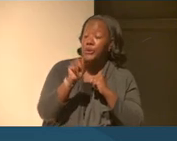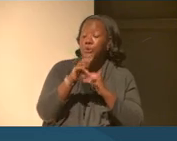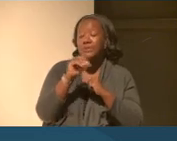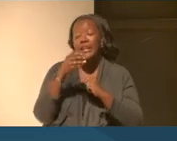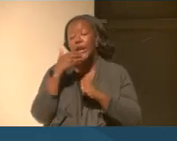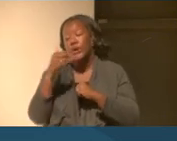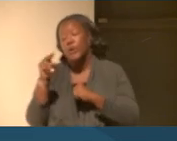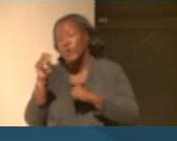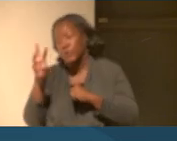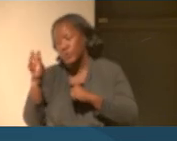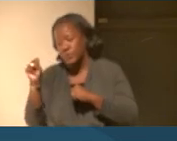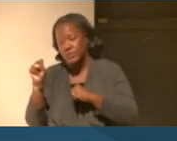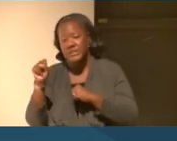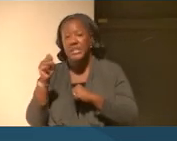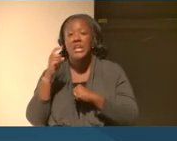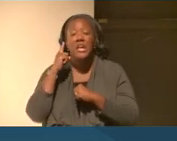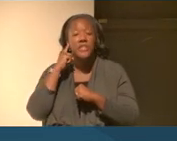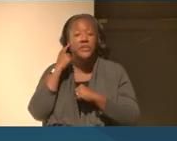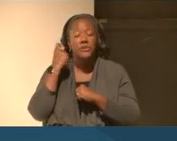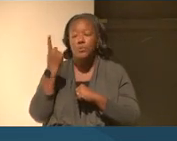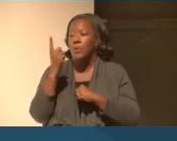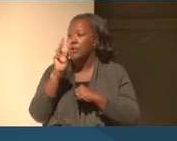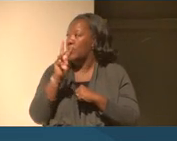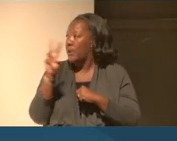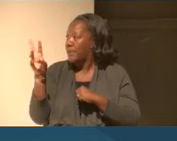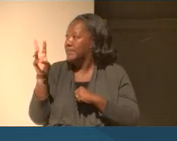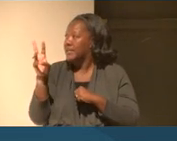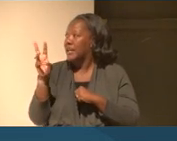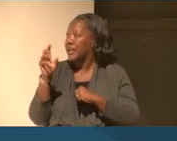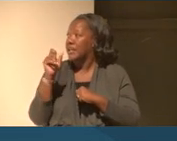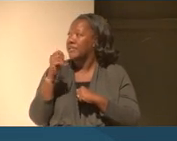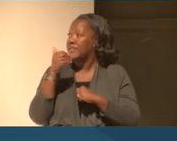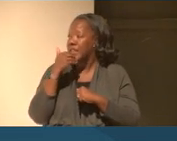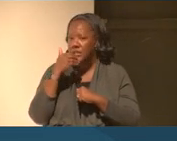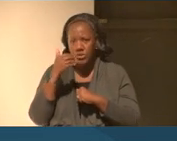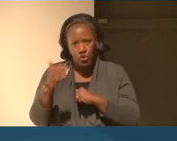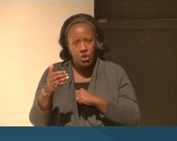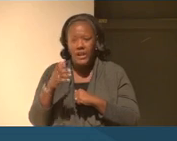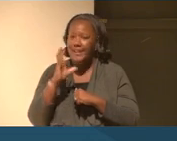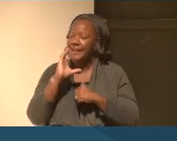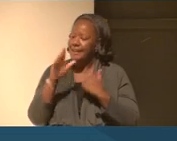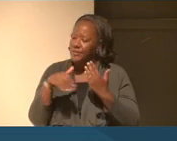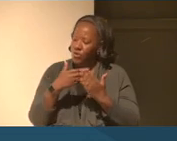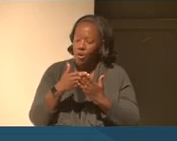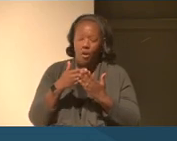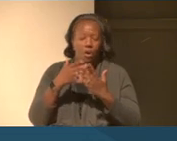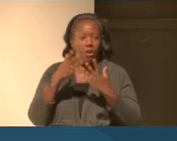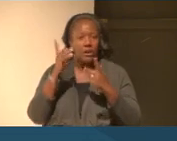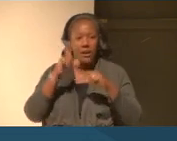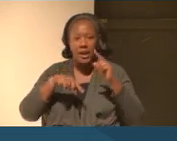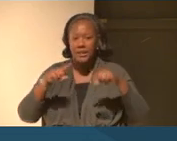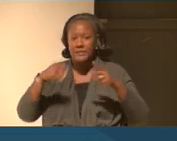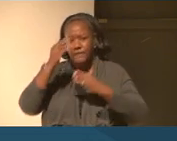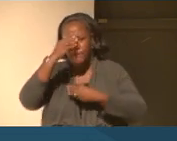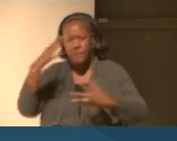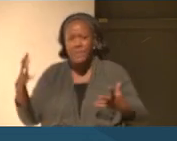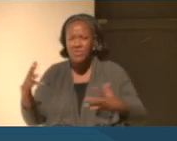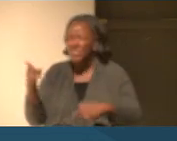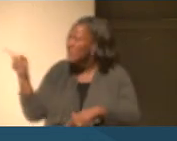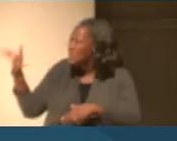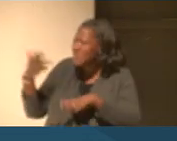website, I think, is the best environmental website out there, and it has things from all over the world.